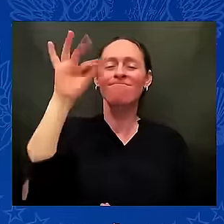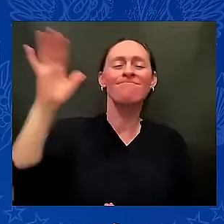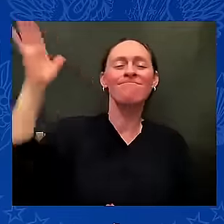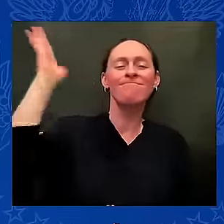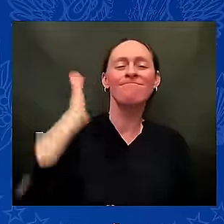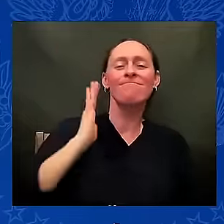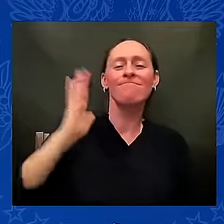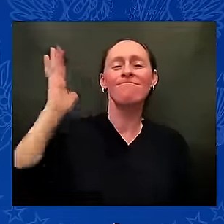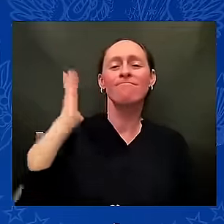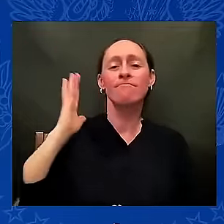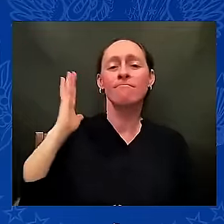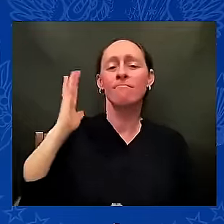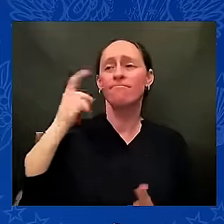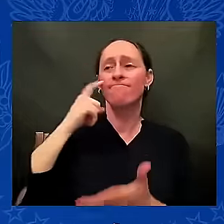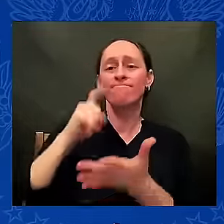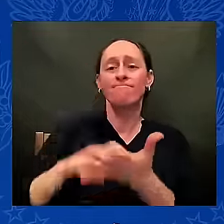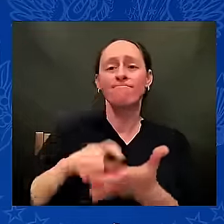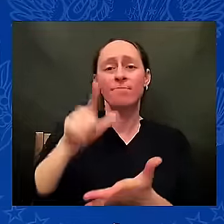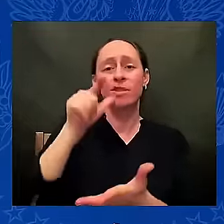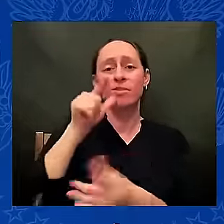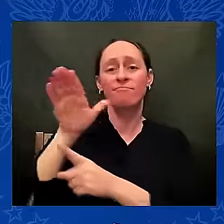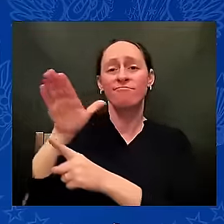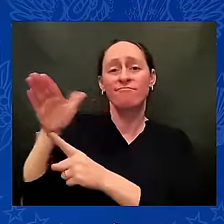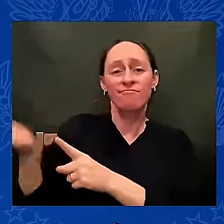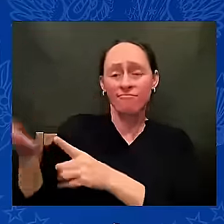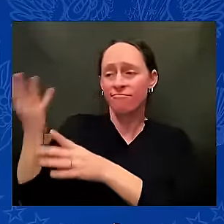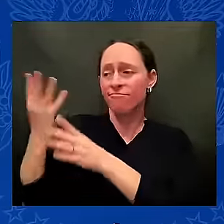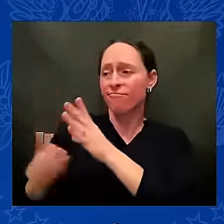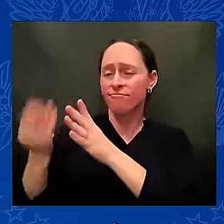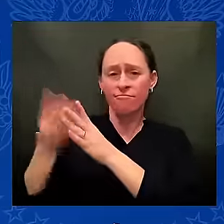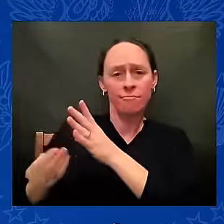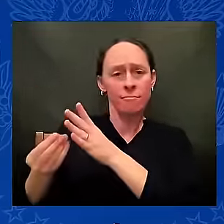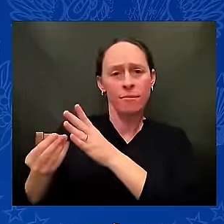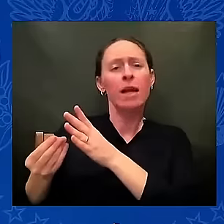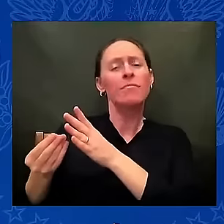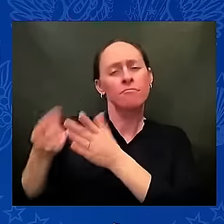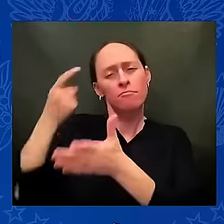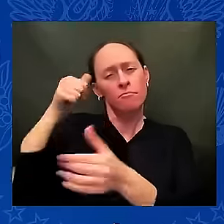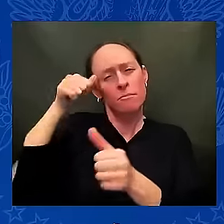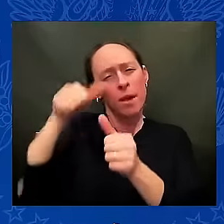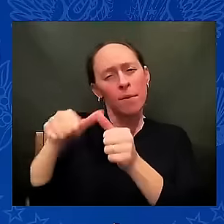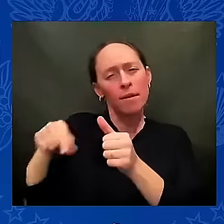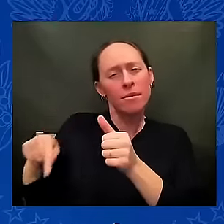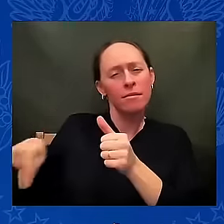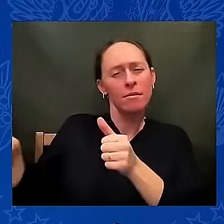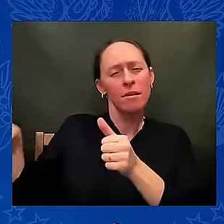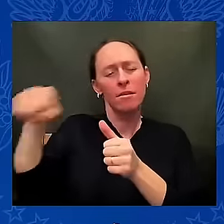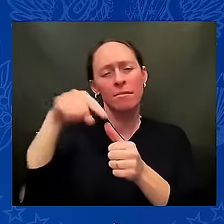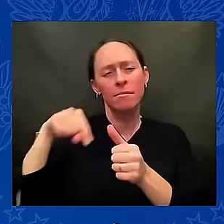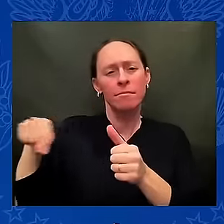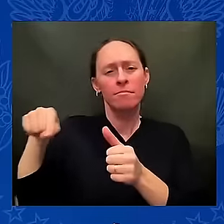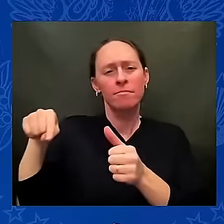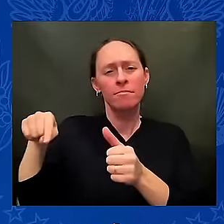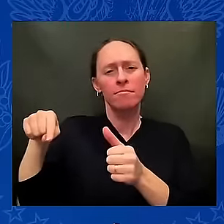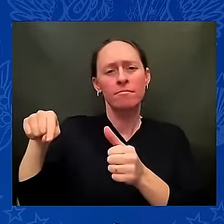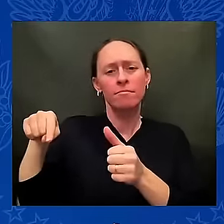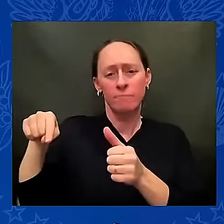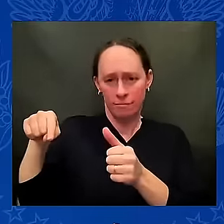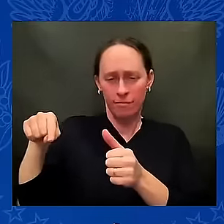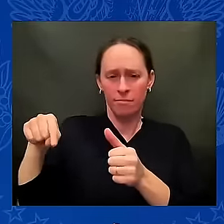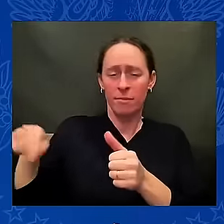our prayers to those who did not survive. And we offer our heart, our